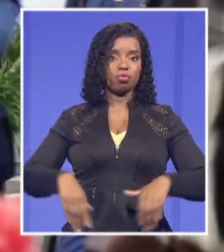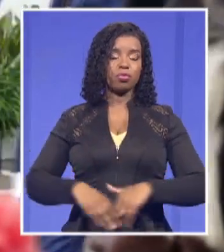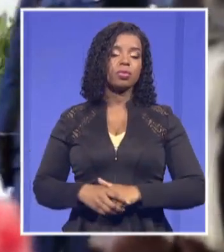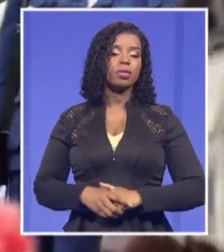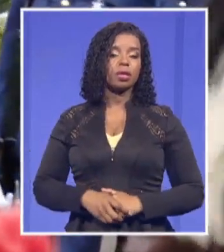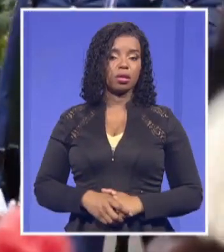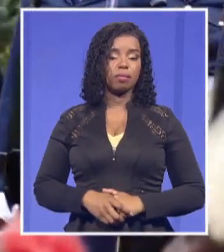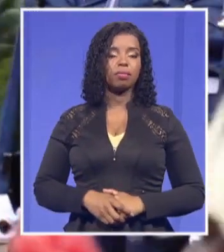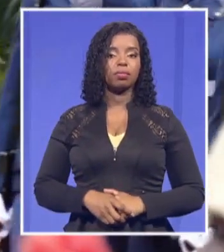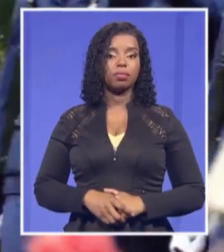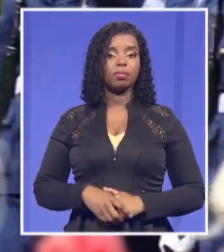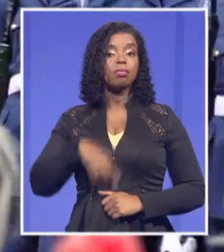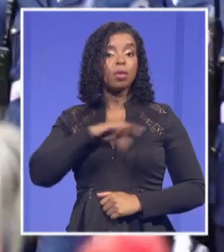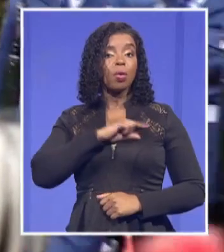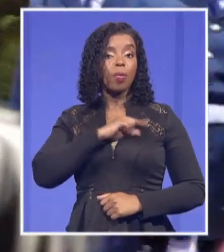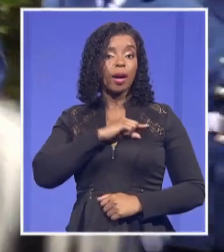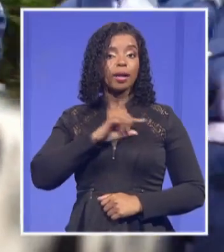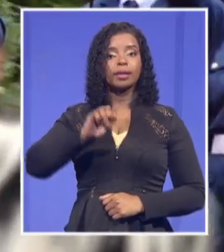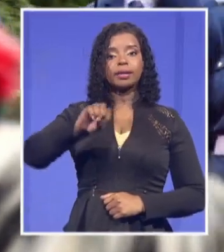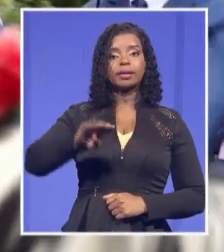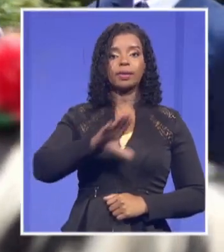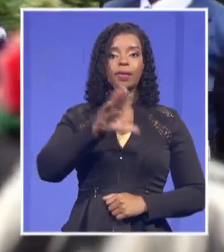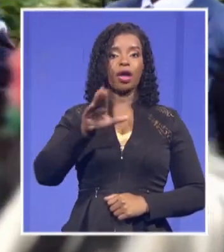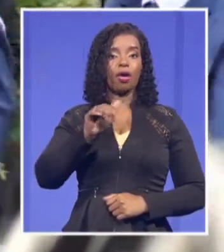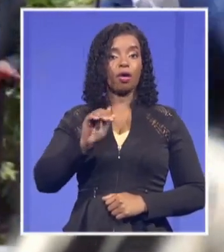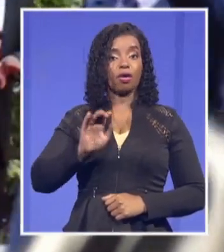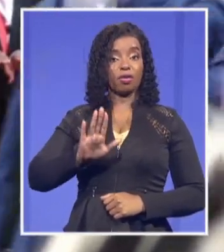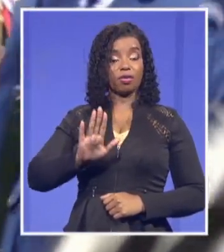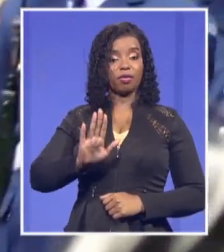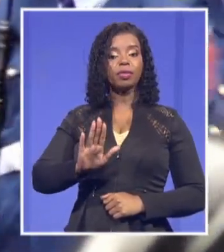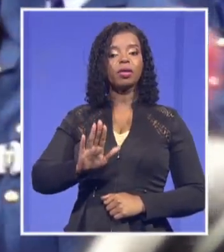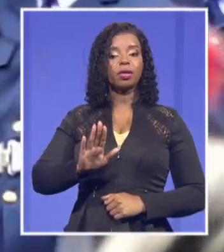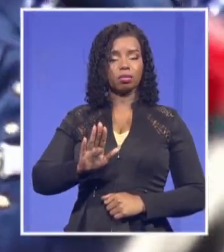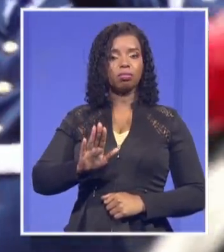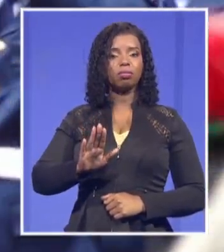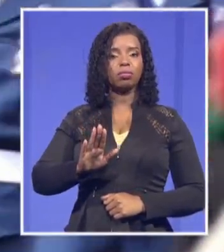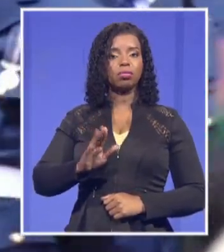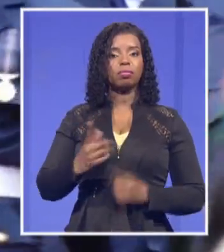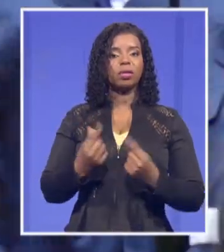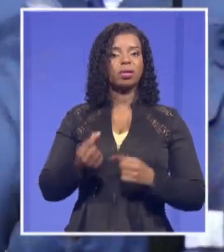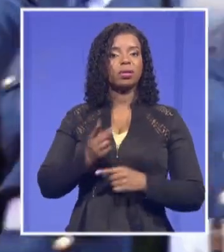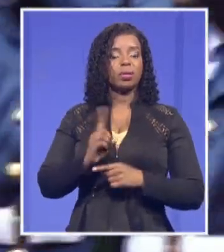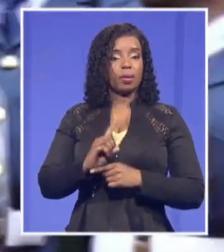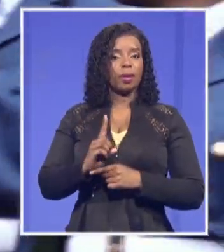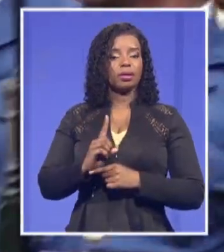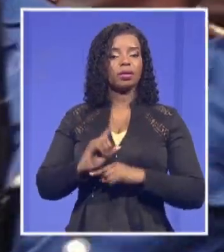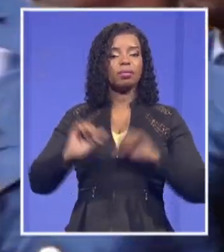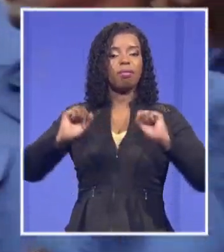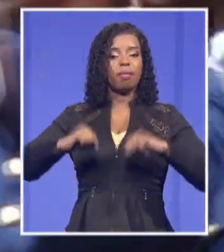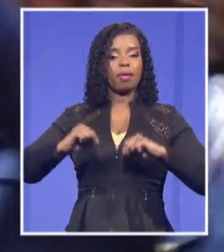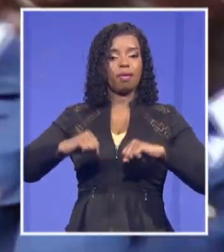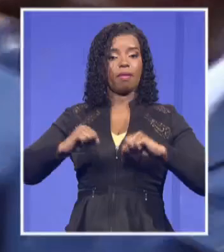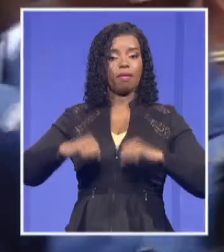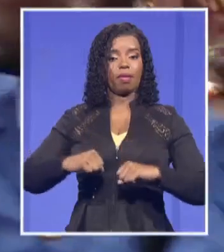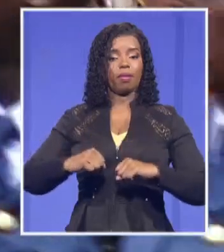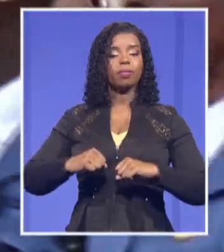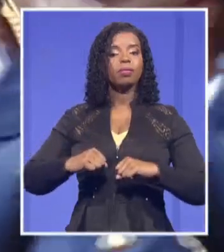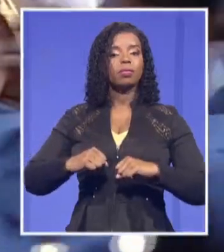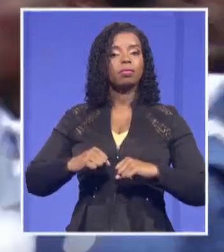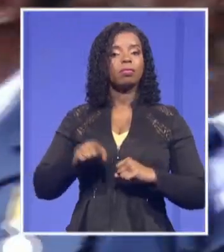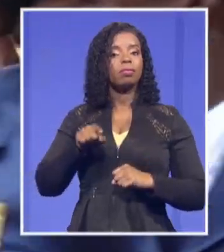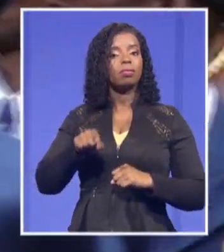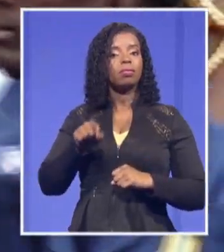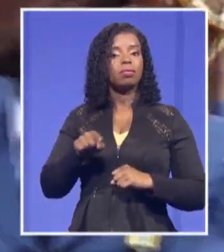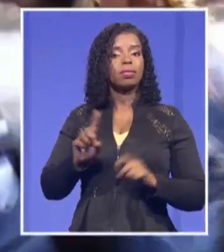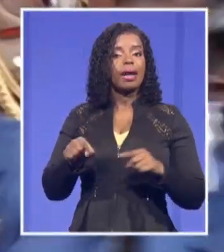internationally as well, because the South African foreign policy is anchored around peace, security and prosperity, because you can't